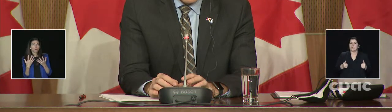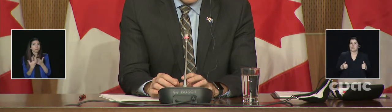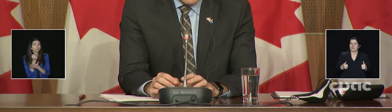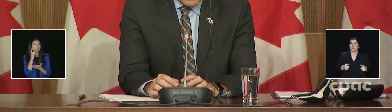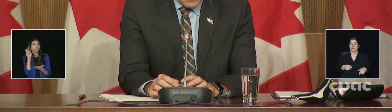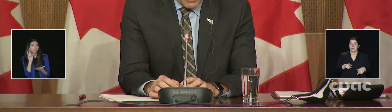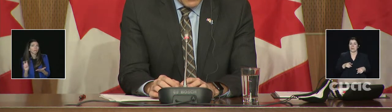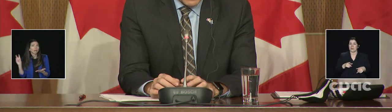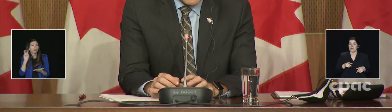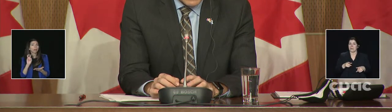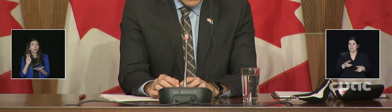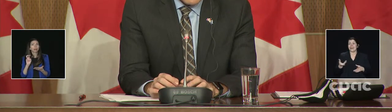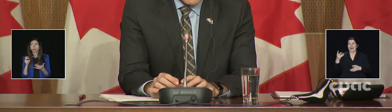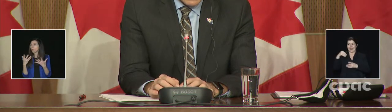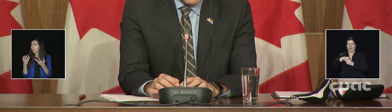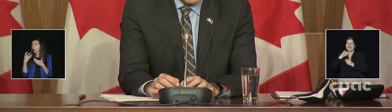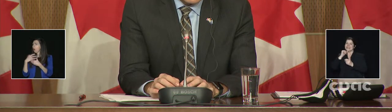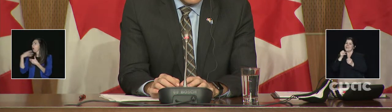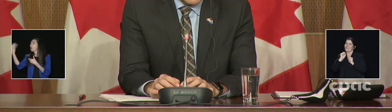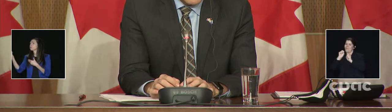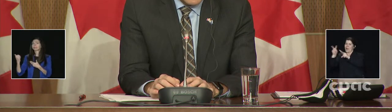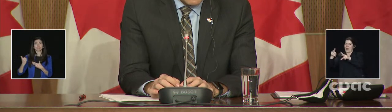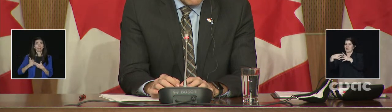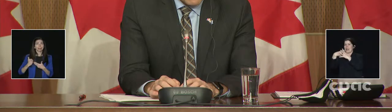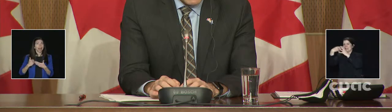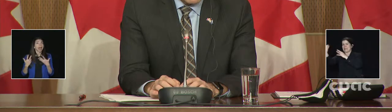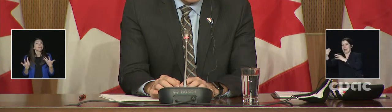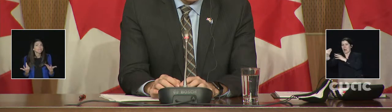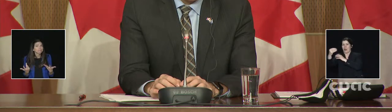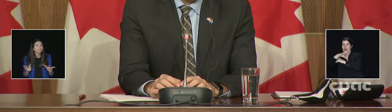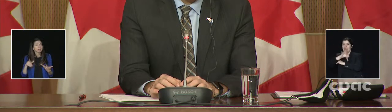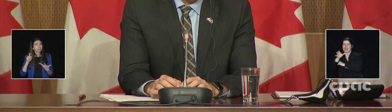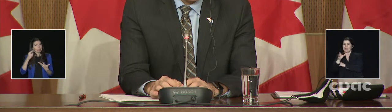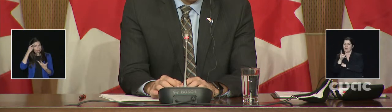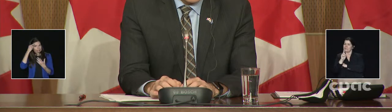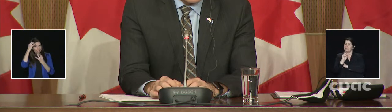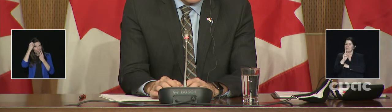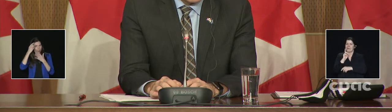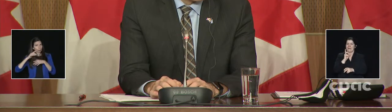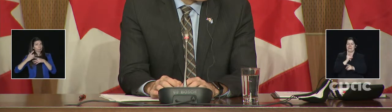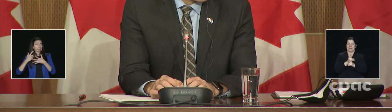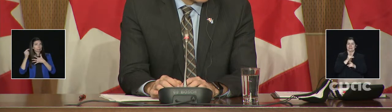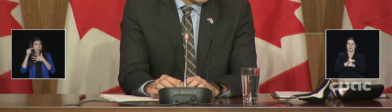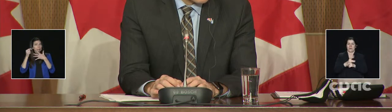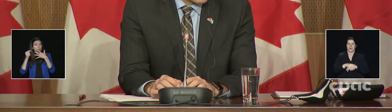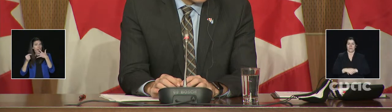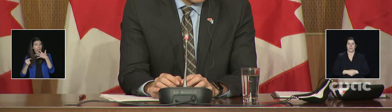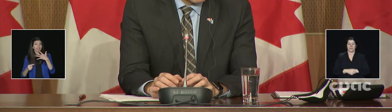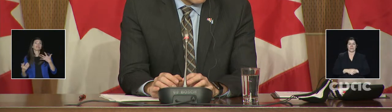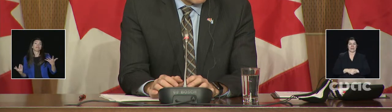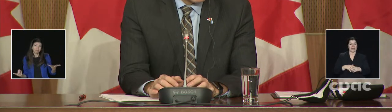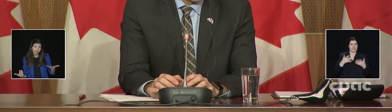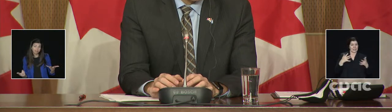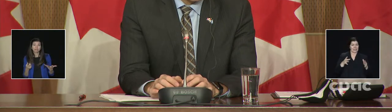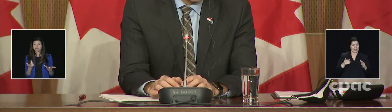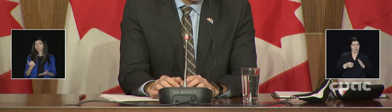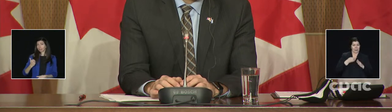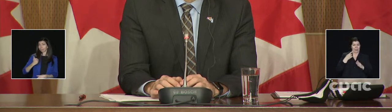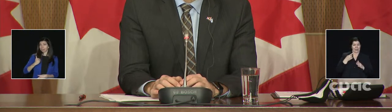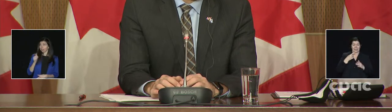earlier, Omicron is not yet prevalent in Canada, has